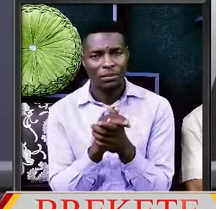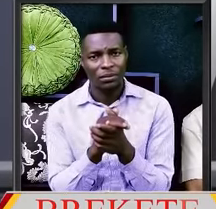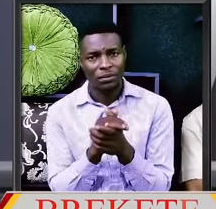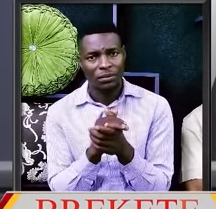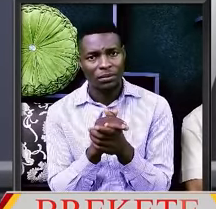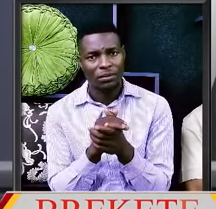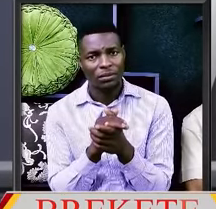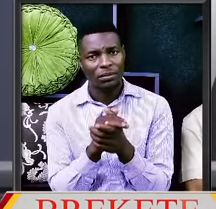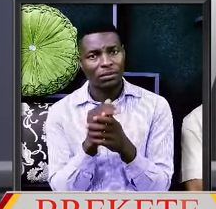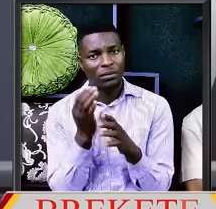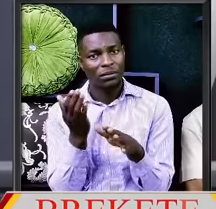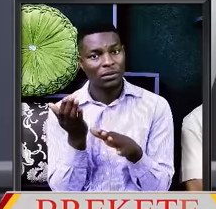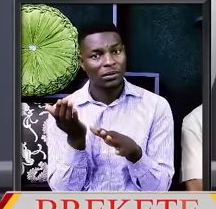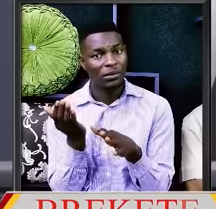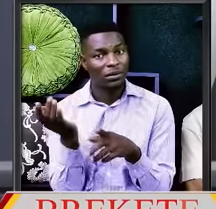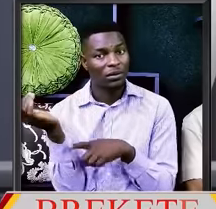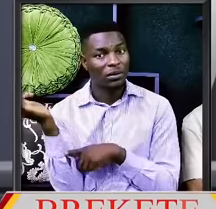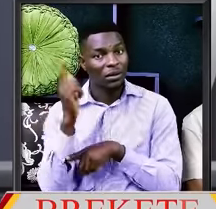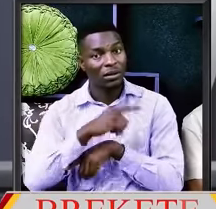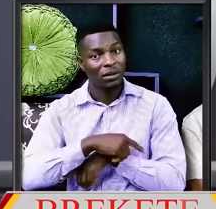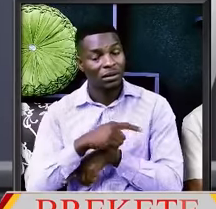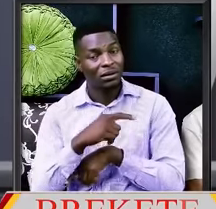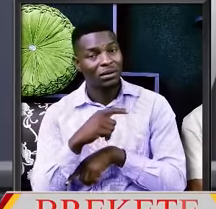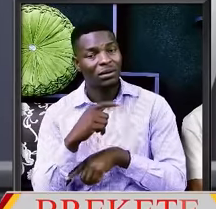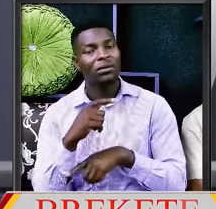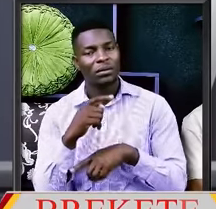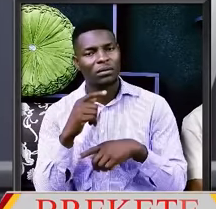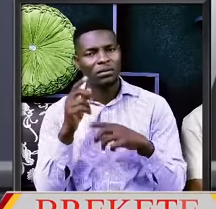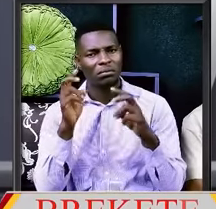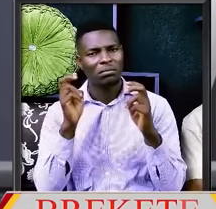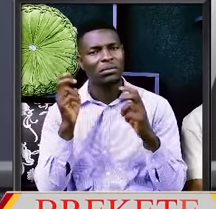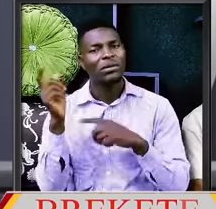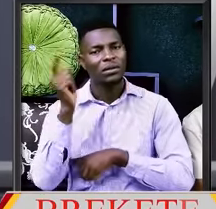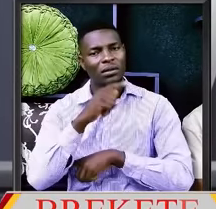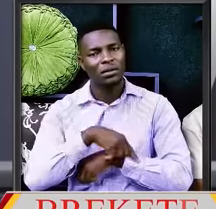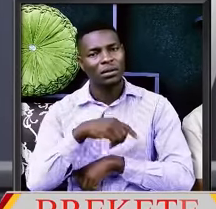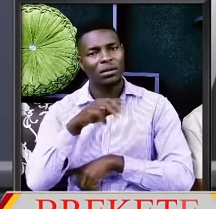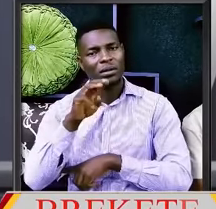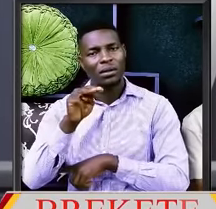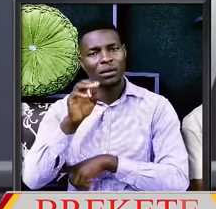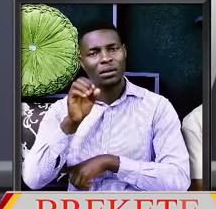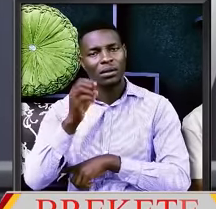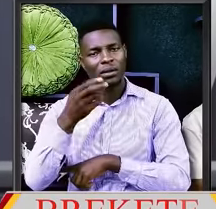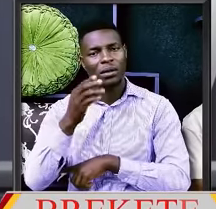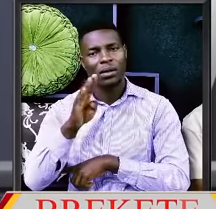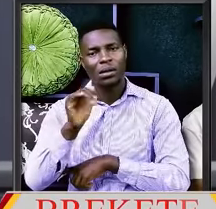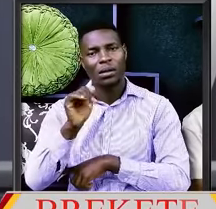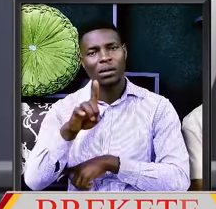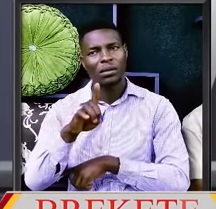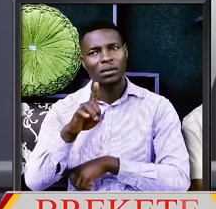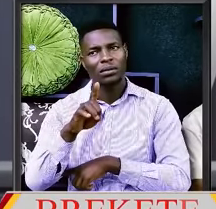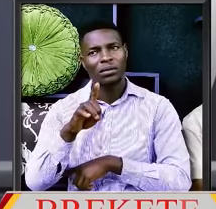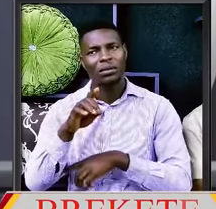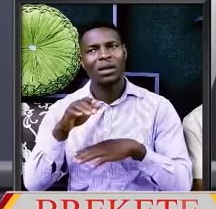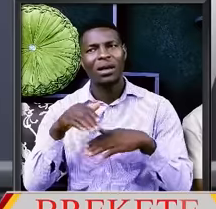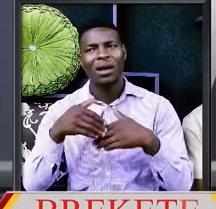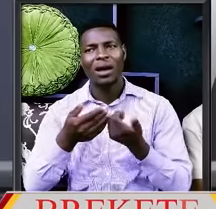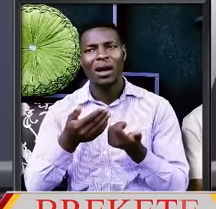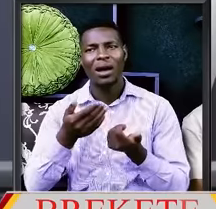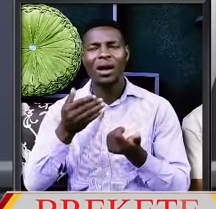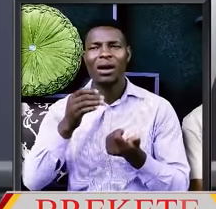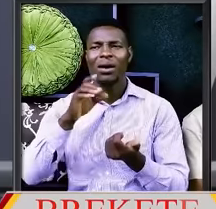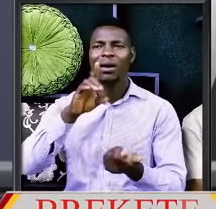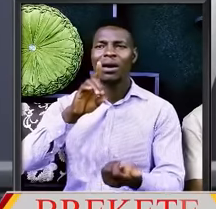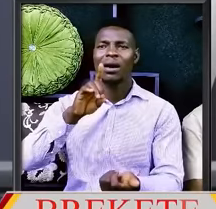Mohbad died. The day when Mohbad died. How did Davido come about sending 2 million